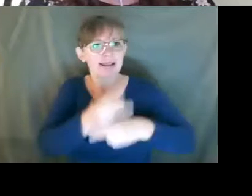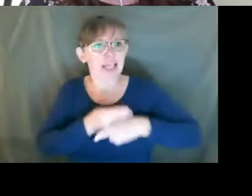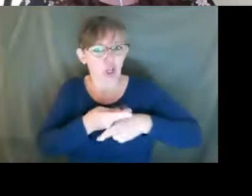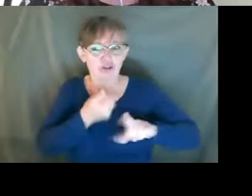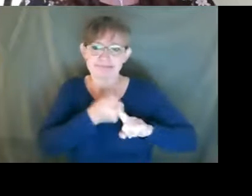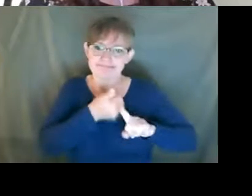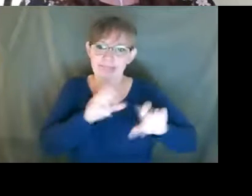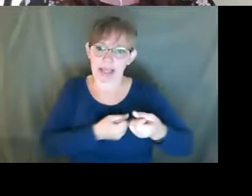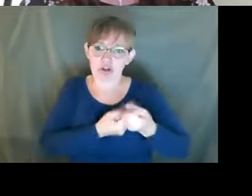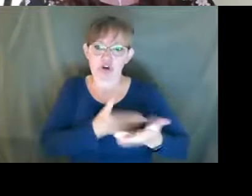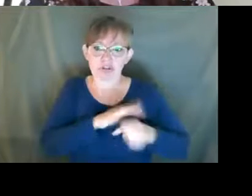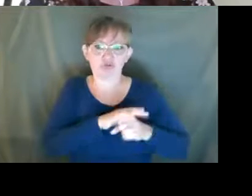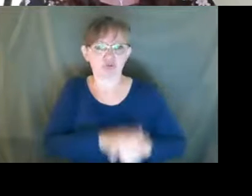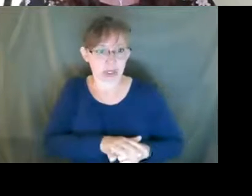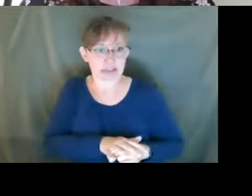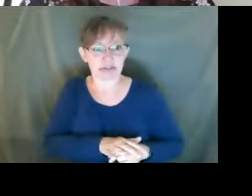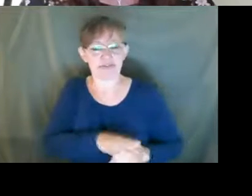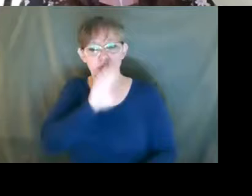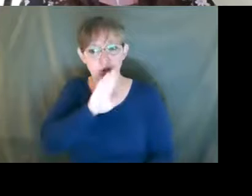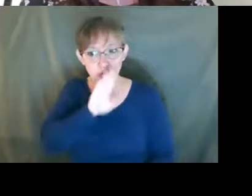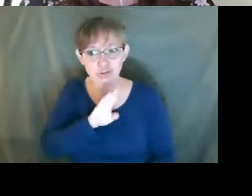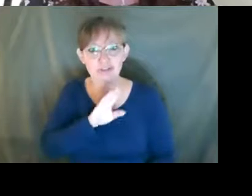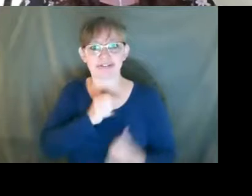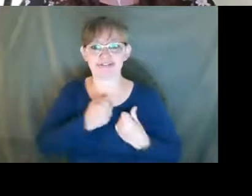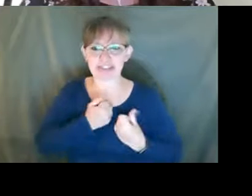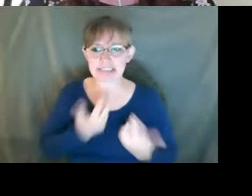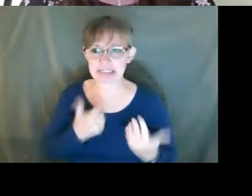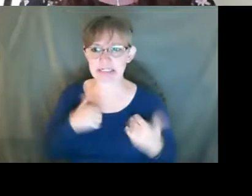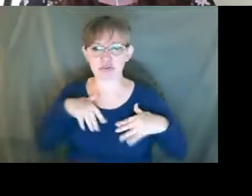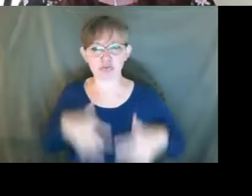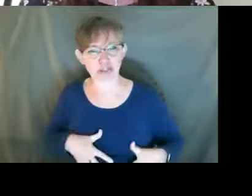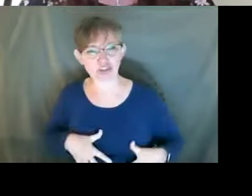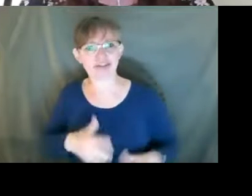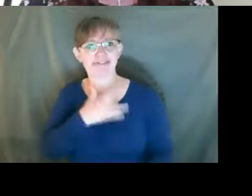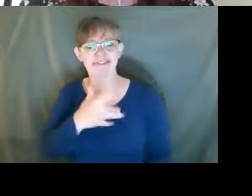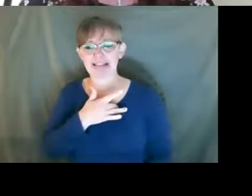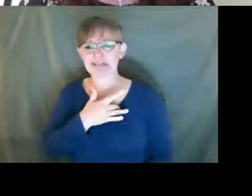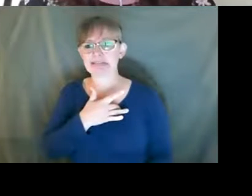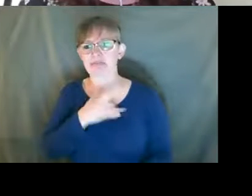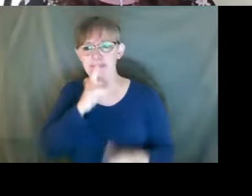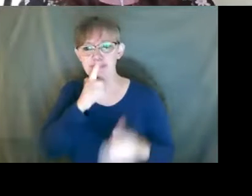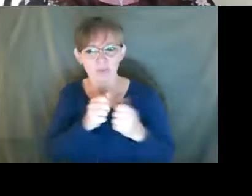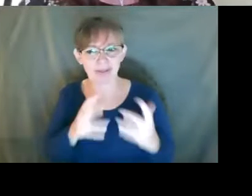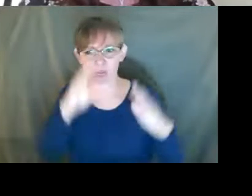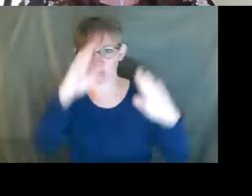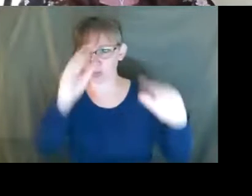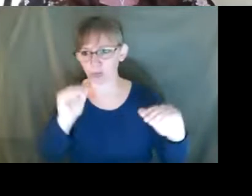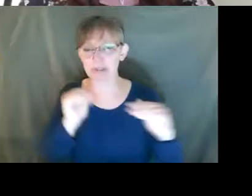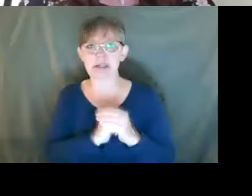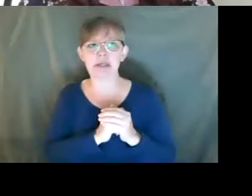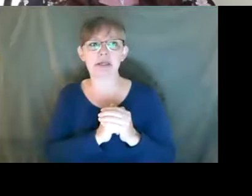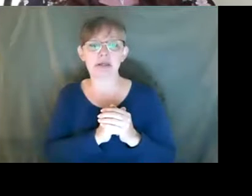and can often lead to stress, frustration, fatigue, depression, feelings of hopelessness. It's not uncommon